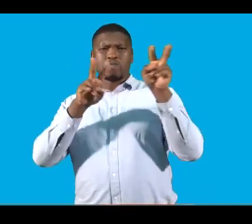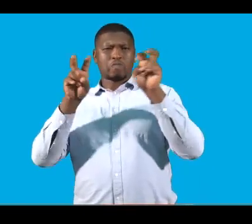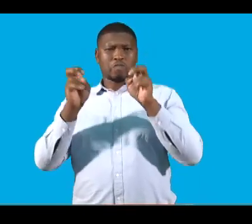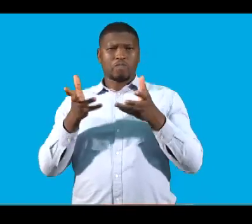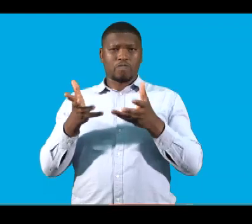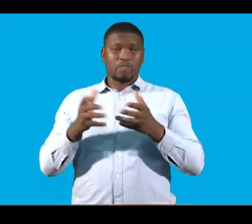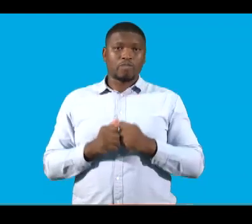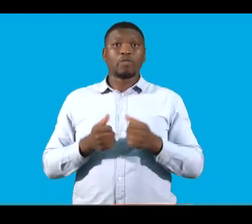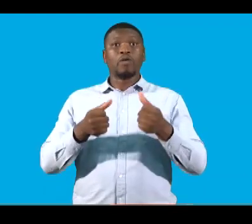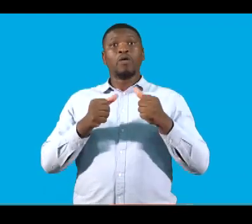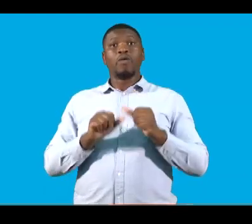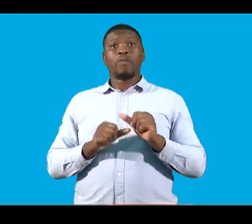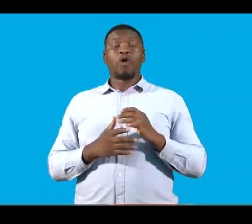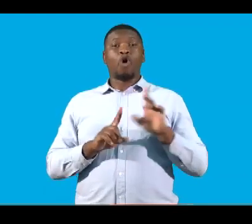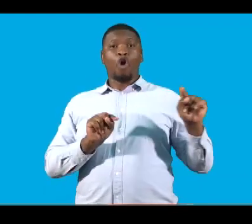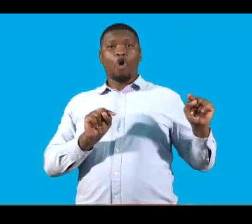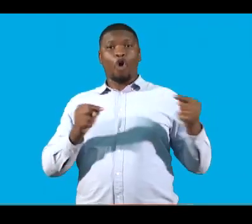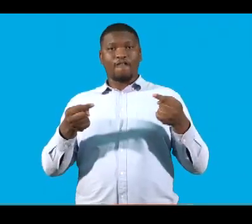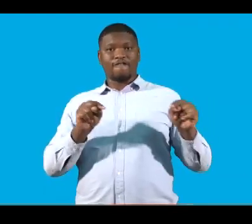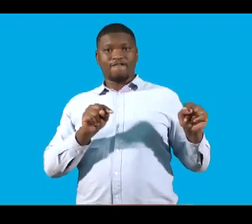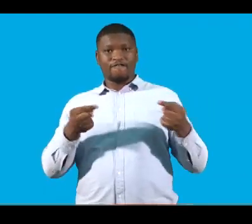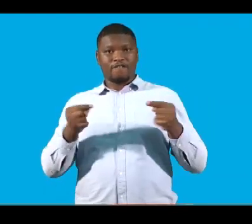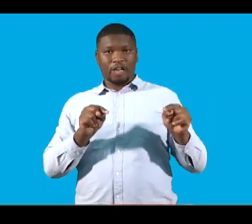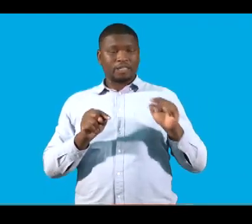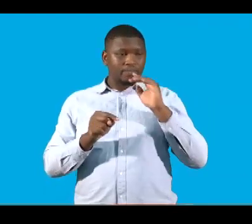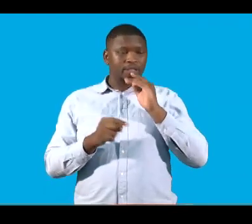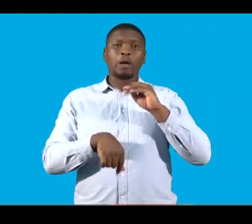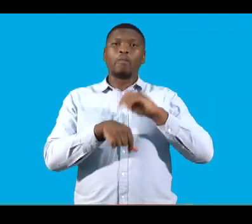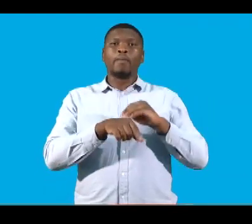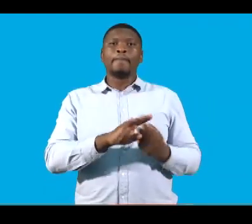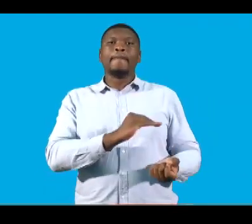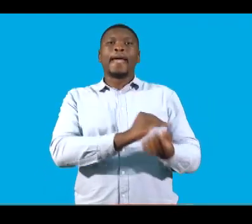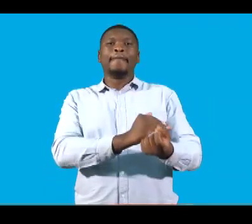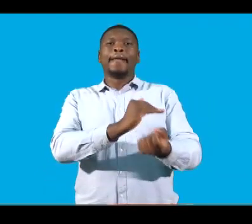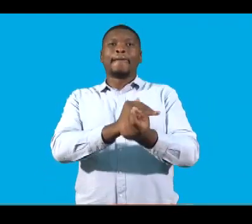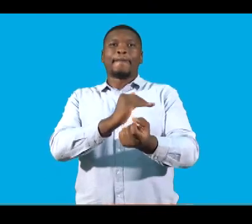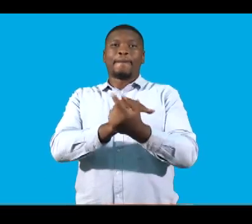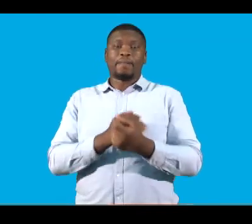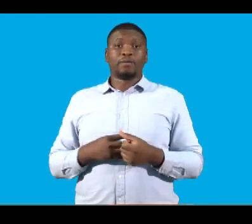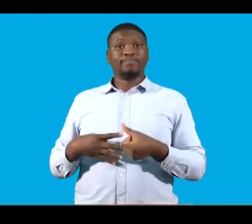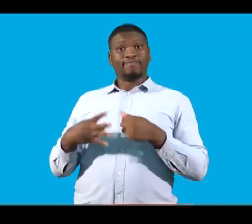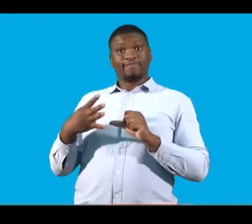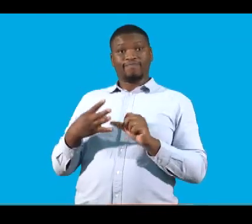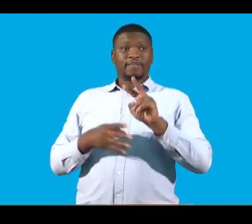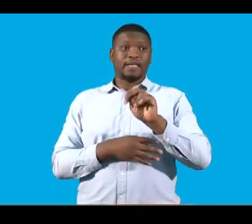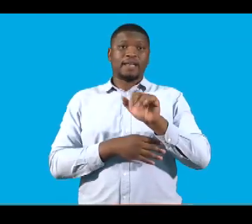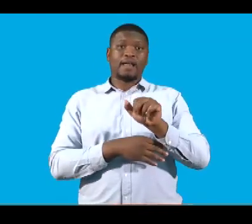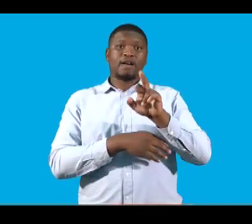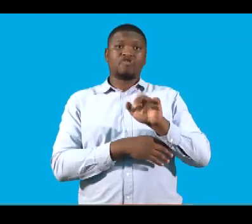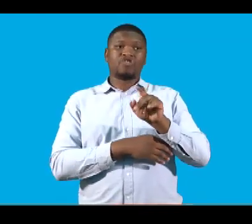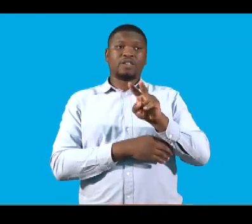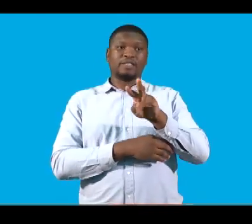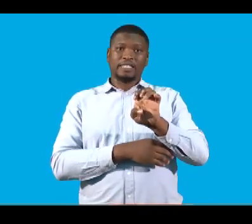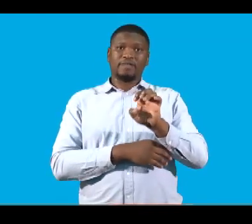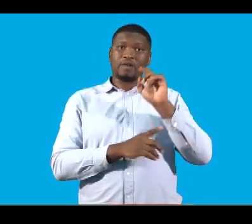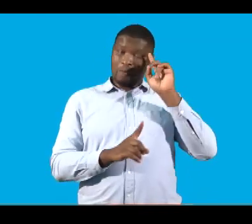story. Conflict. The central struggle or problem that drives the plot forward. Narrative. The